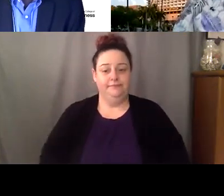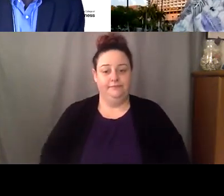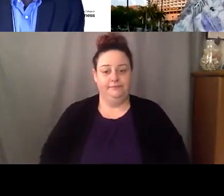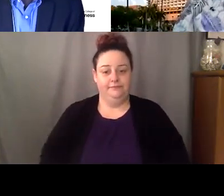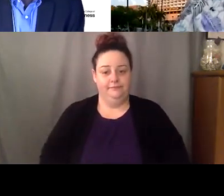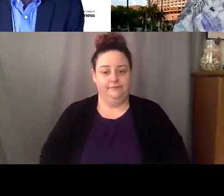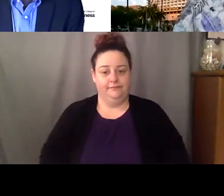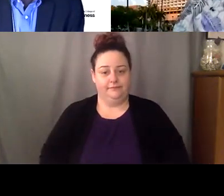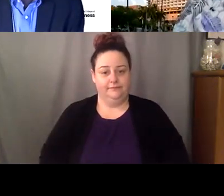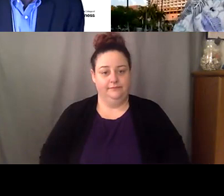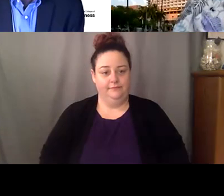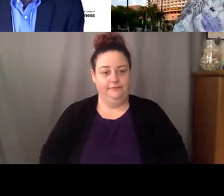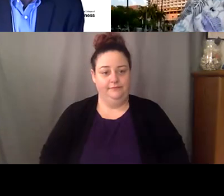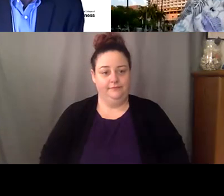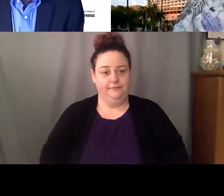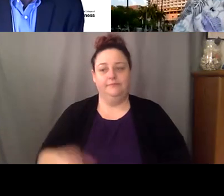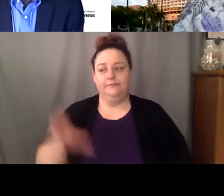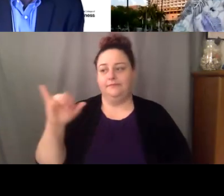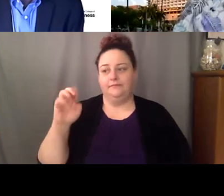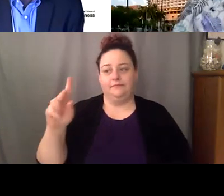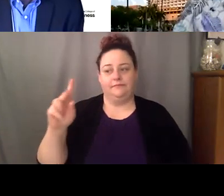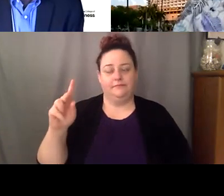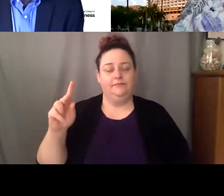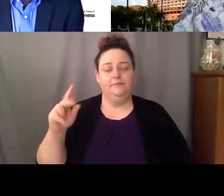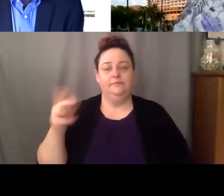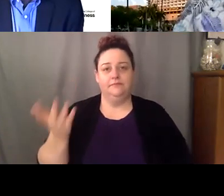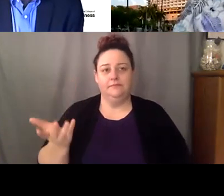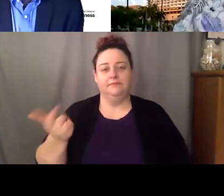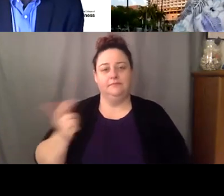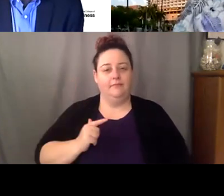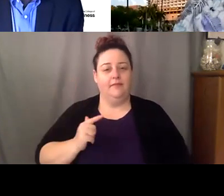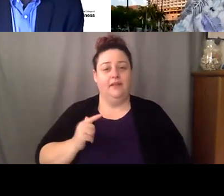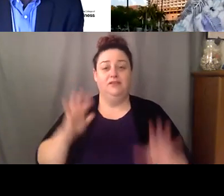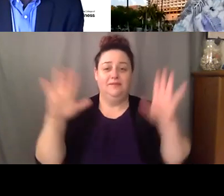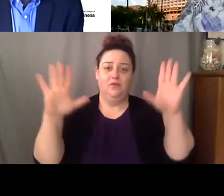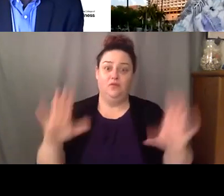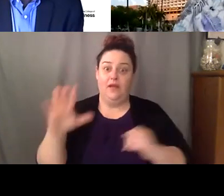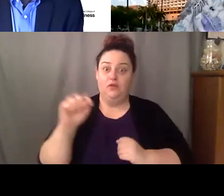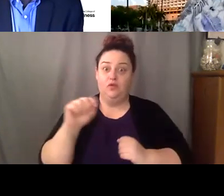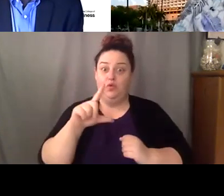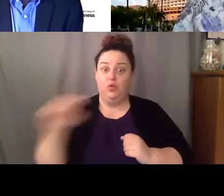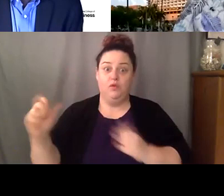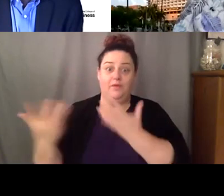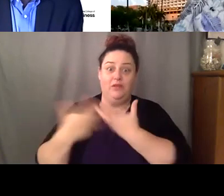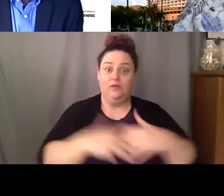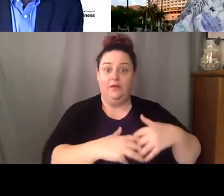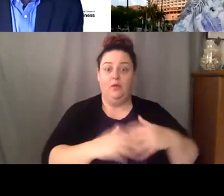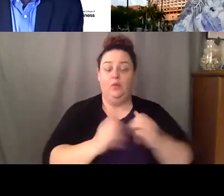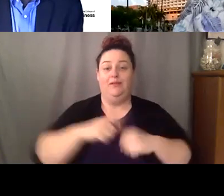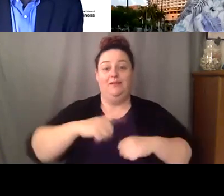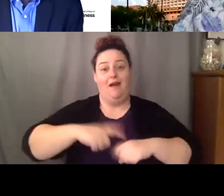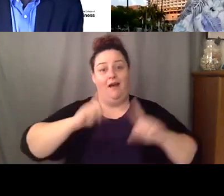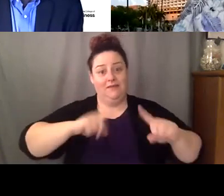I think from a labor standpoint, there's some great tools that we've integrated with time and attendance